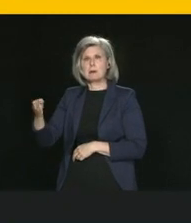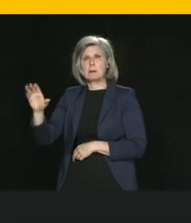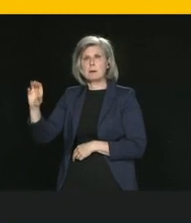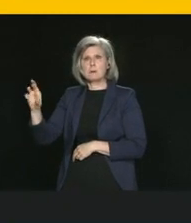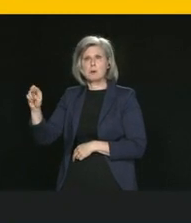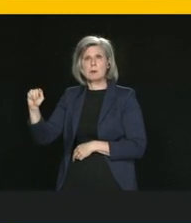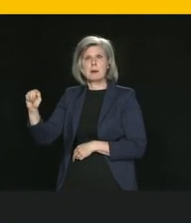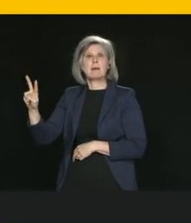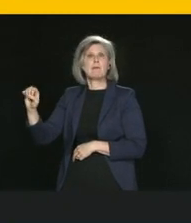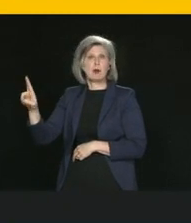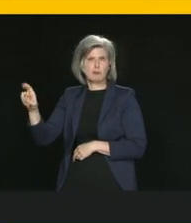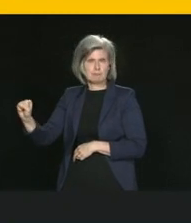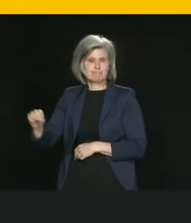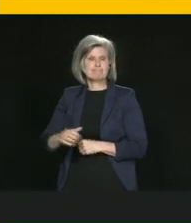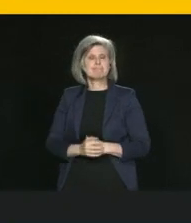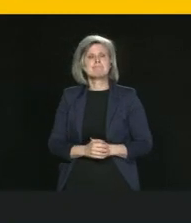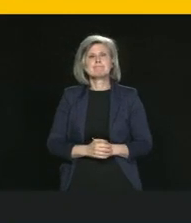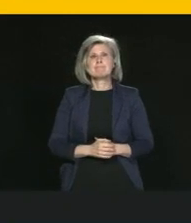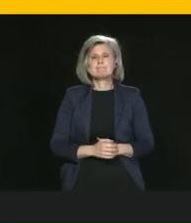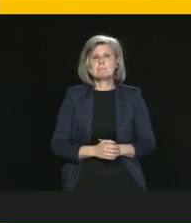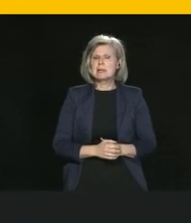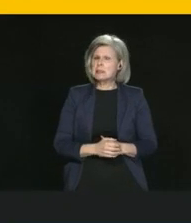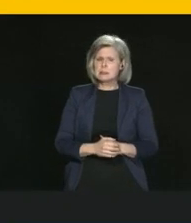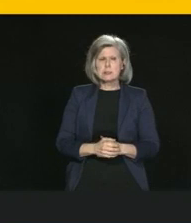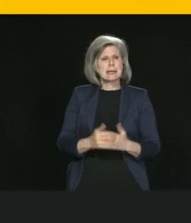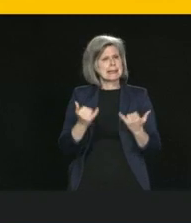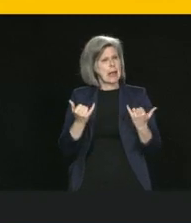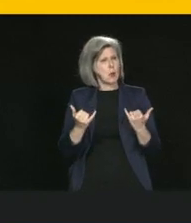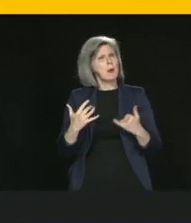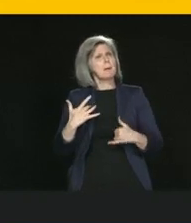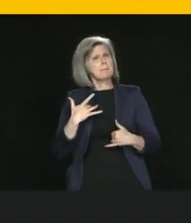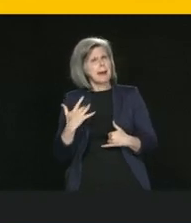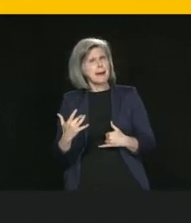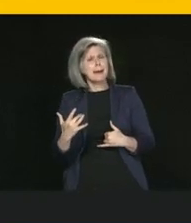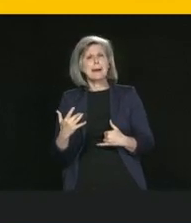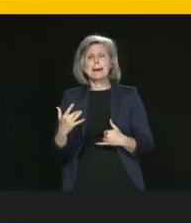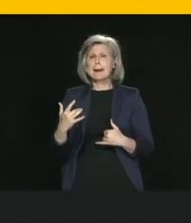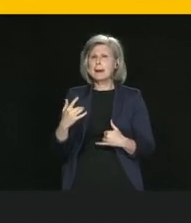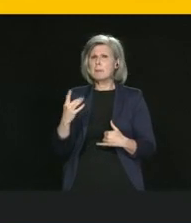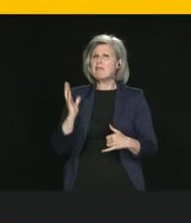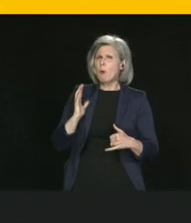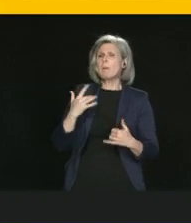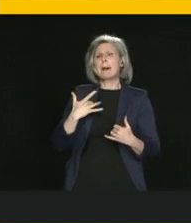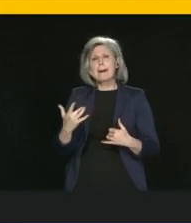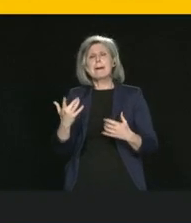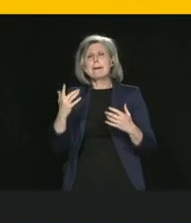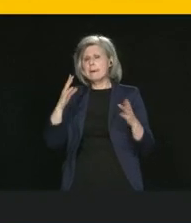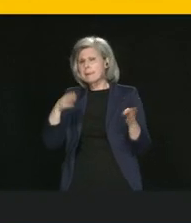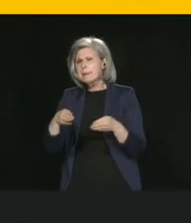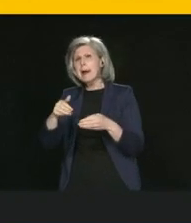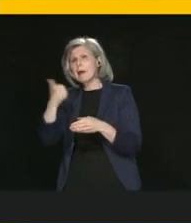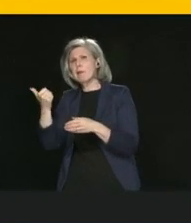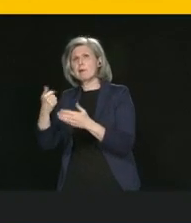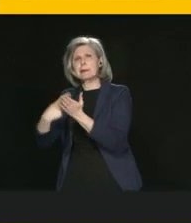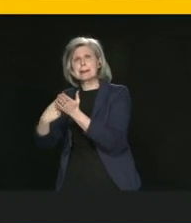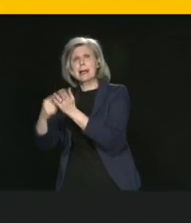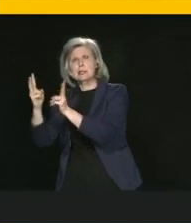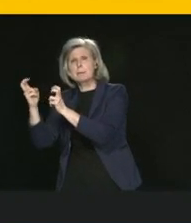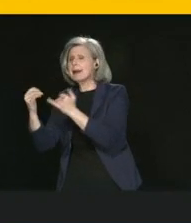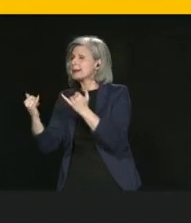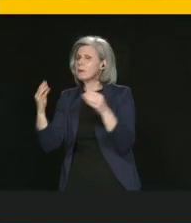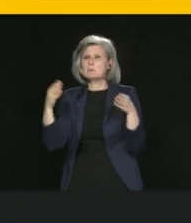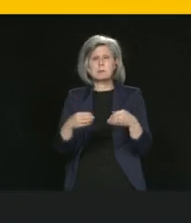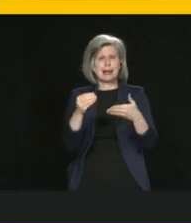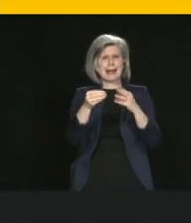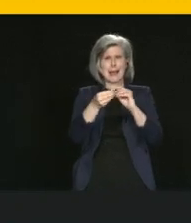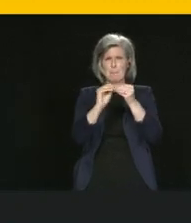Today, instead of moving on to another topic, I want to stop and reflect on the numbers. Although we read and post these numbers online every